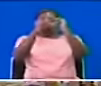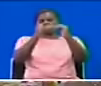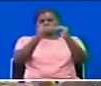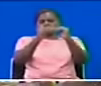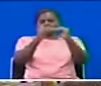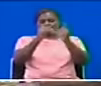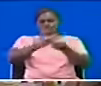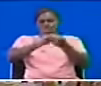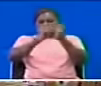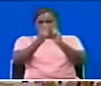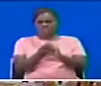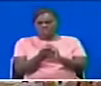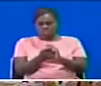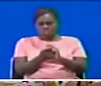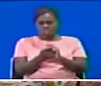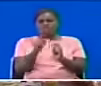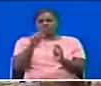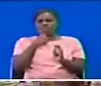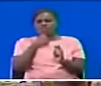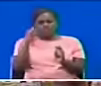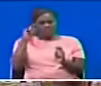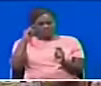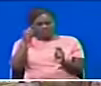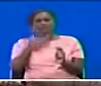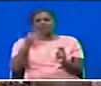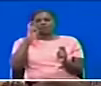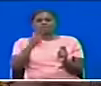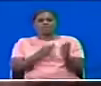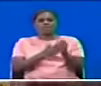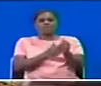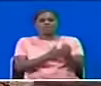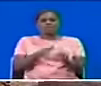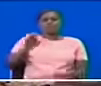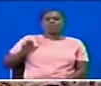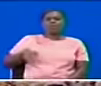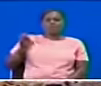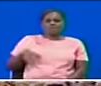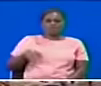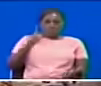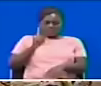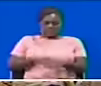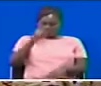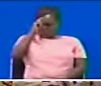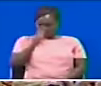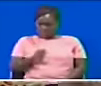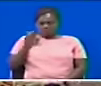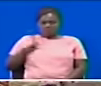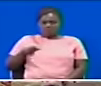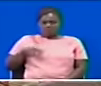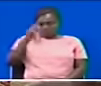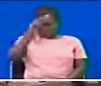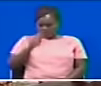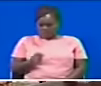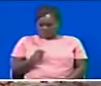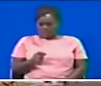a transition with the new dispensation, I think we want to see now leadership of women, so that when you are judging women, judge them with